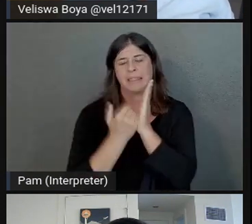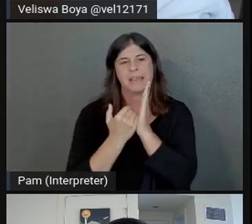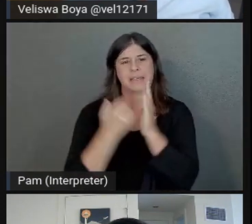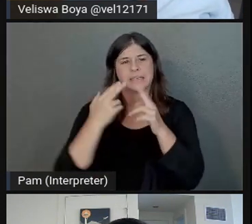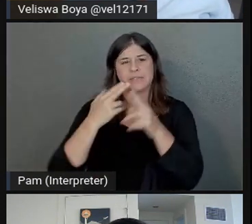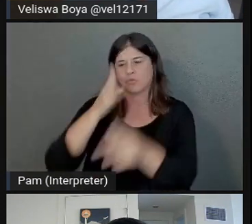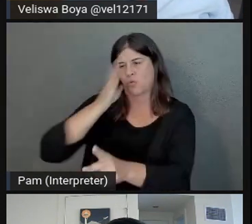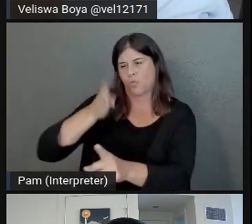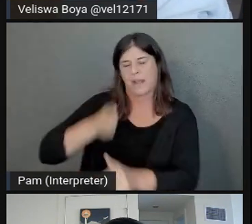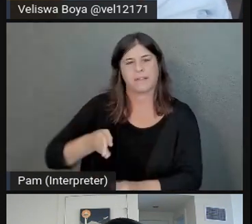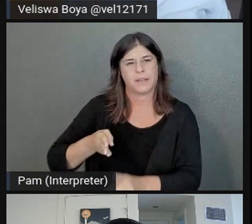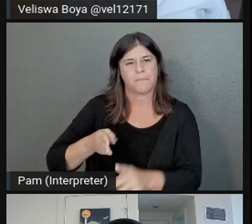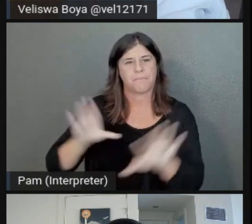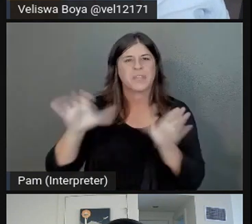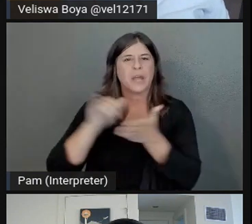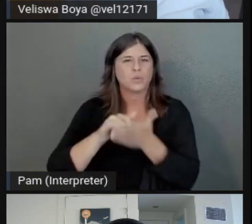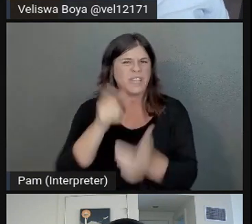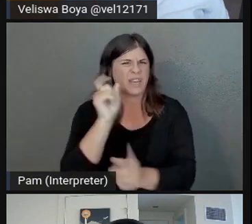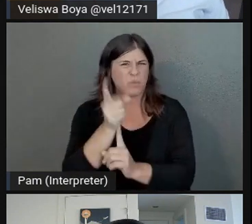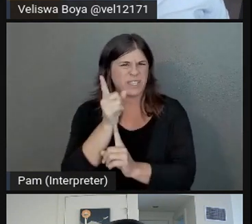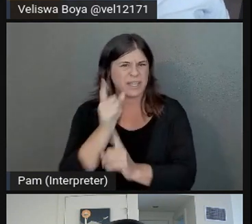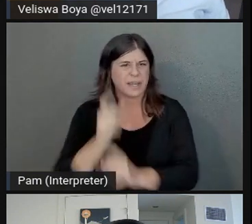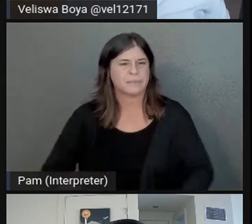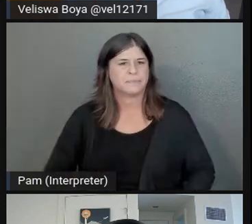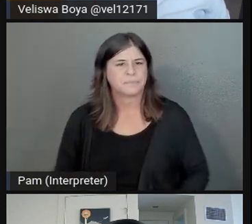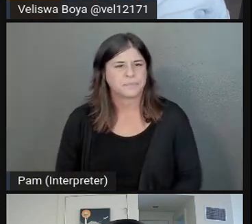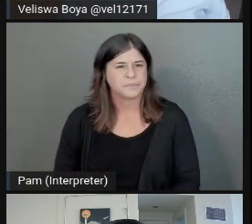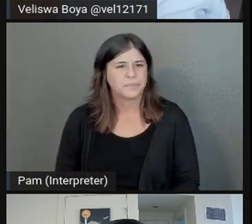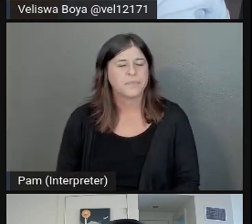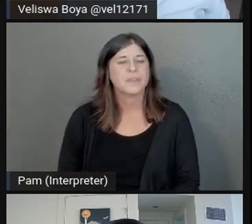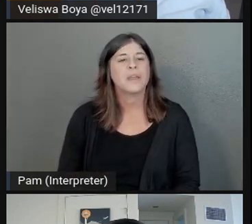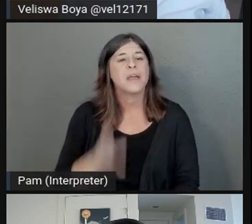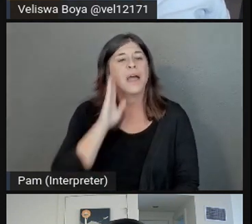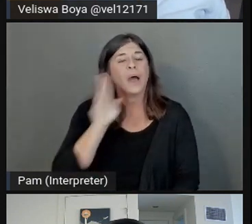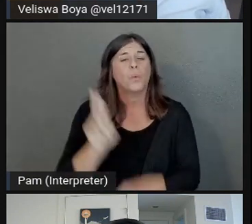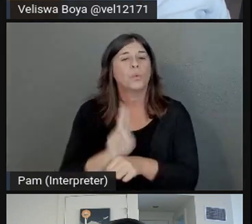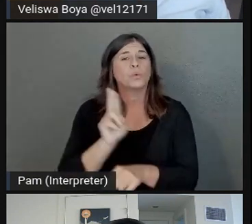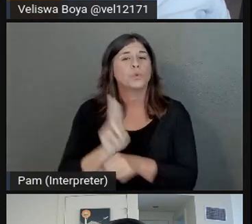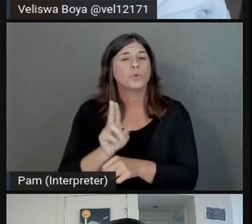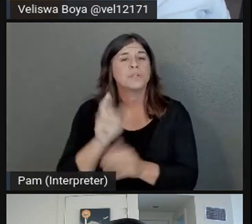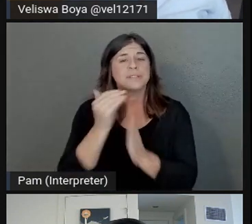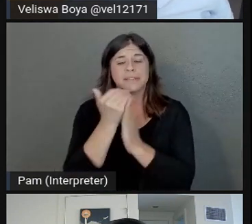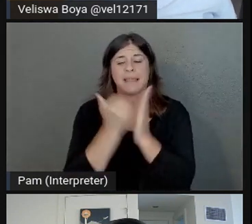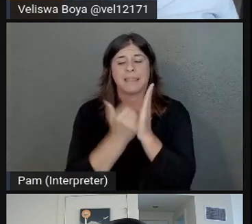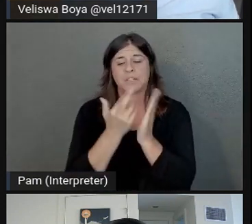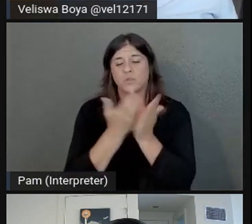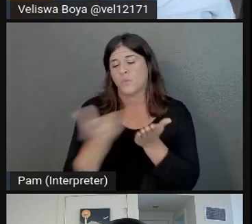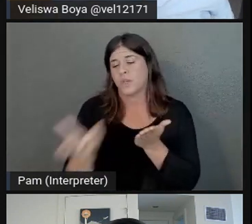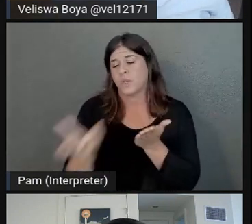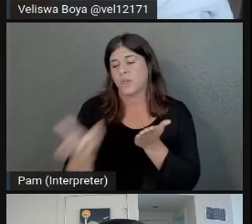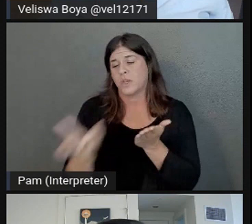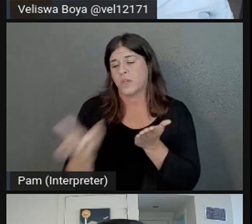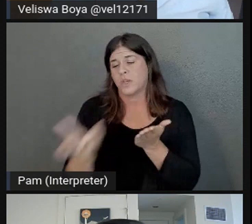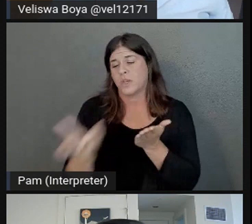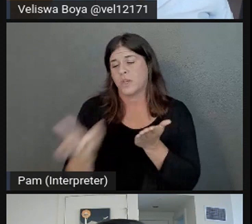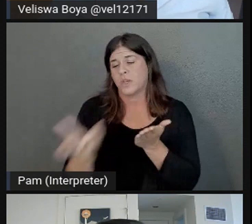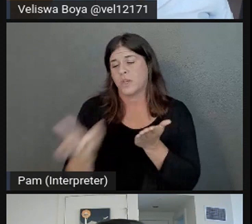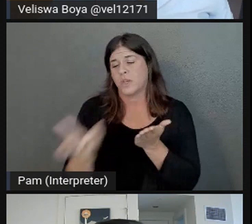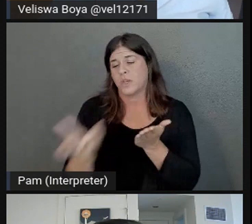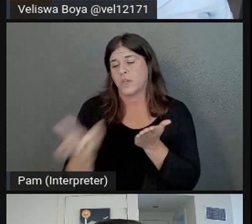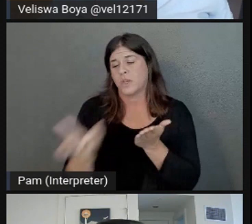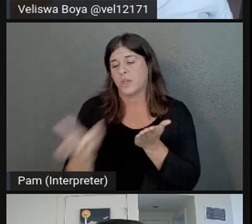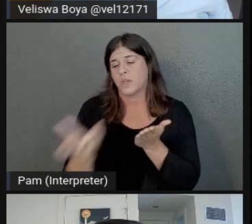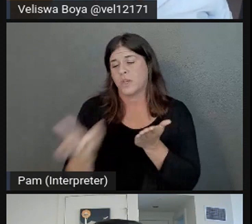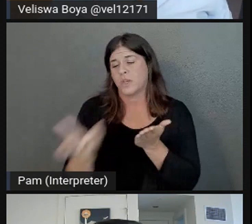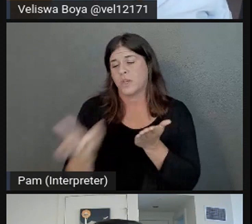directly. And I'm going to just do that in a second here. I will use the list resources call, specify